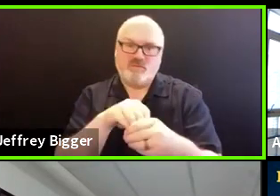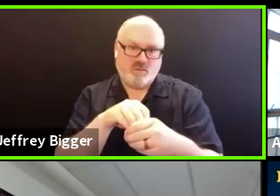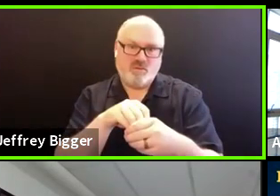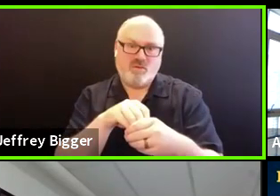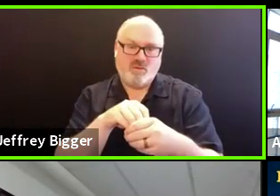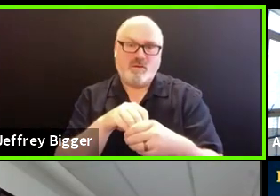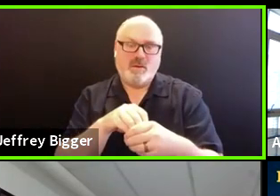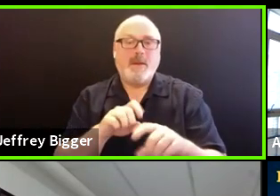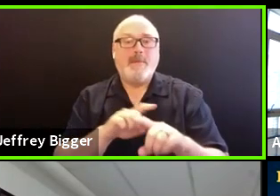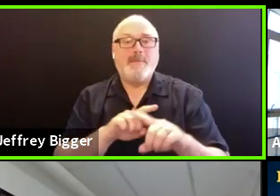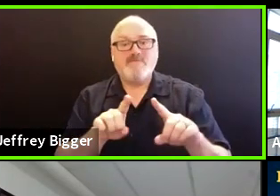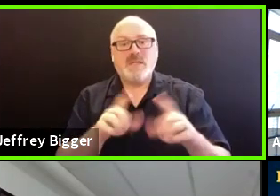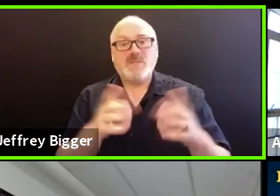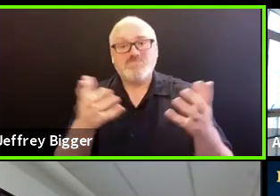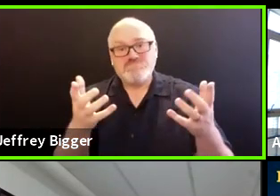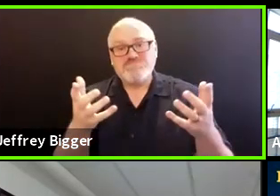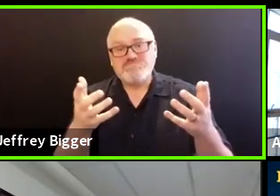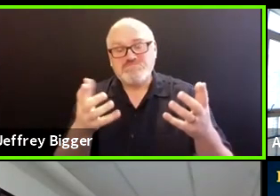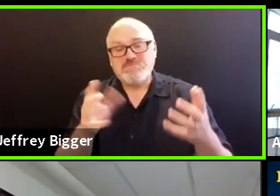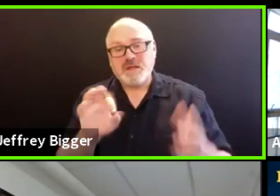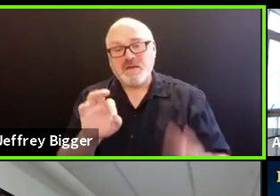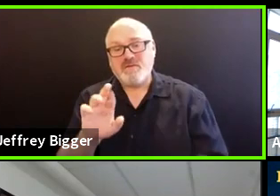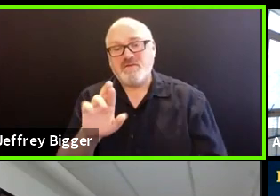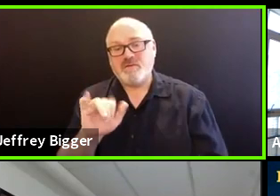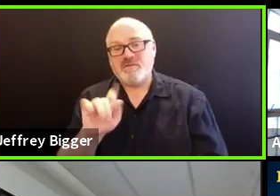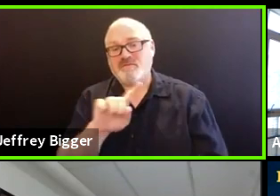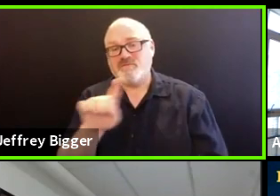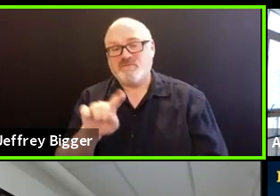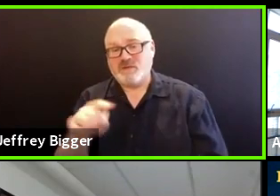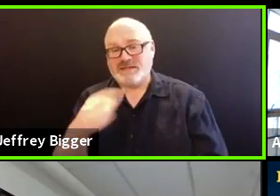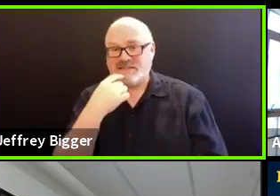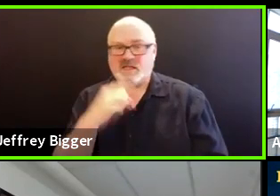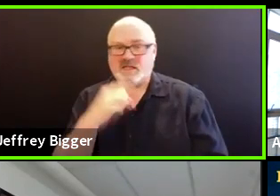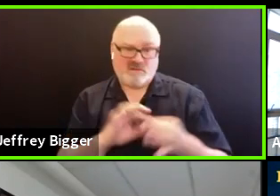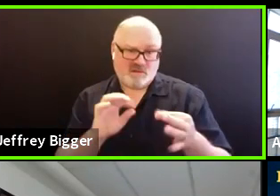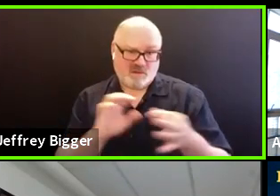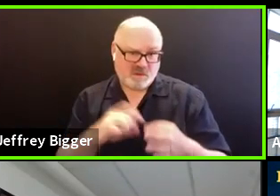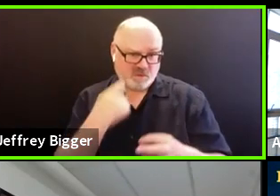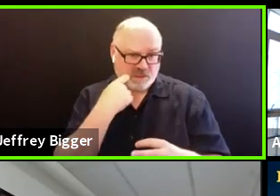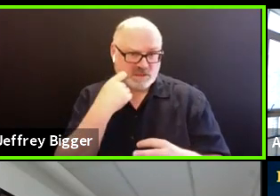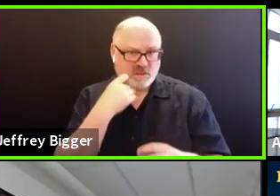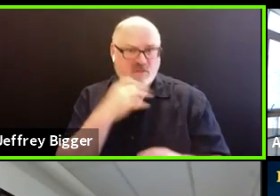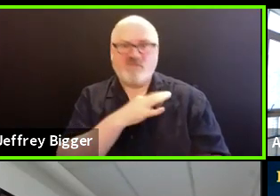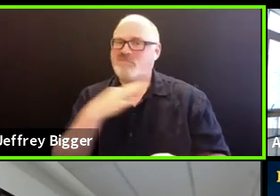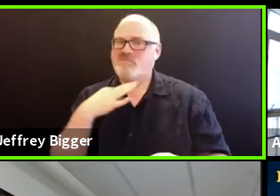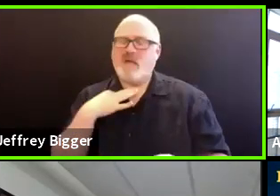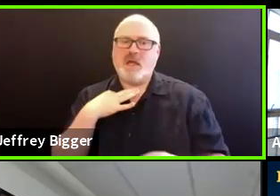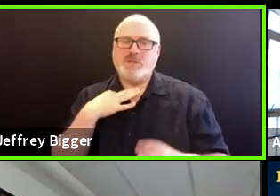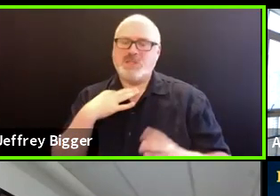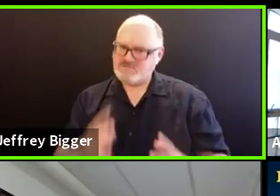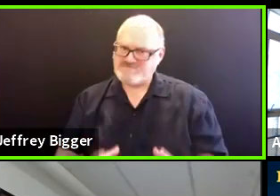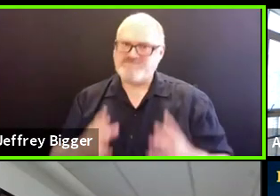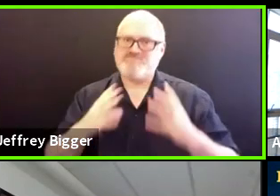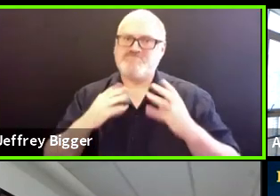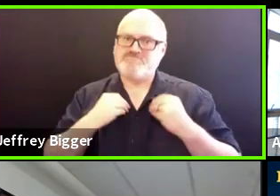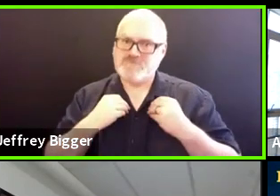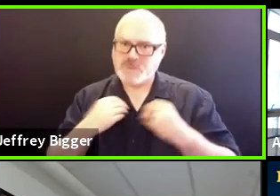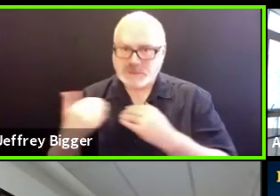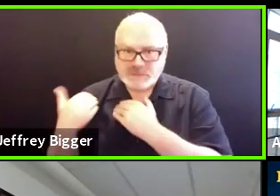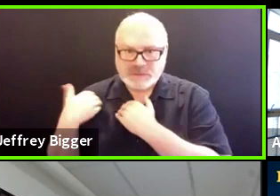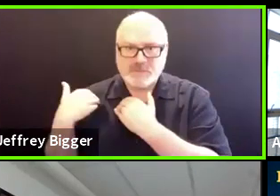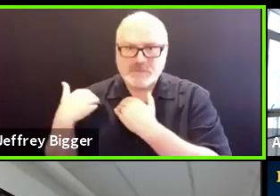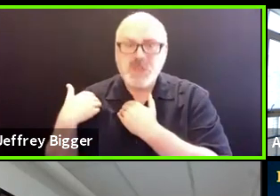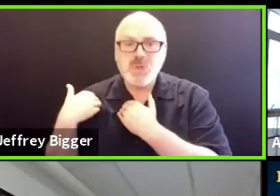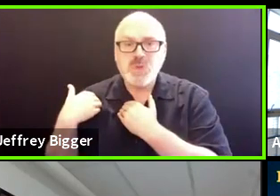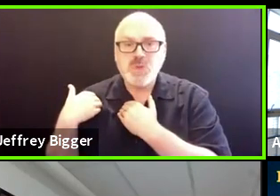again, as Fritz indicated, our faculty really have stepped up and